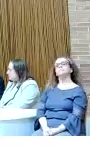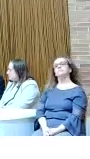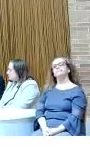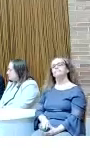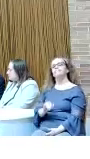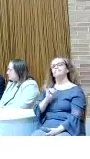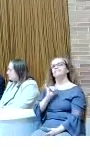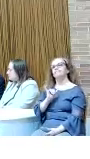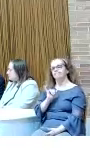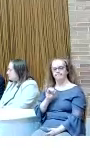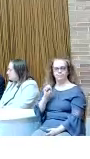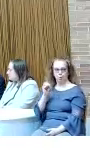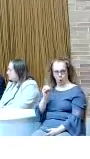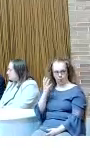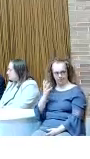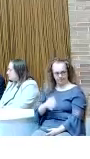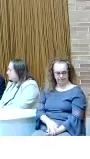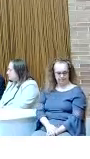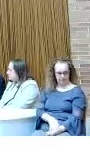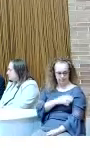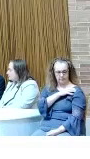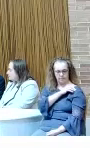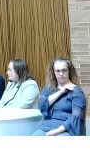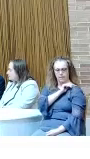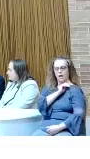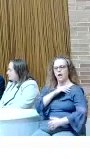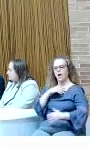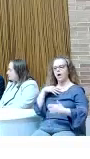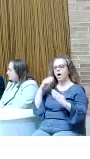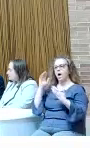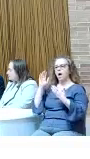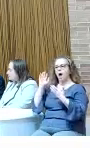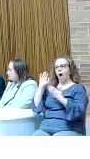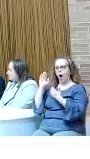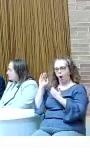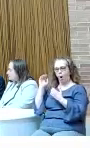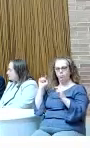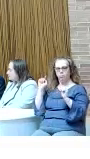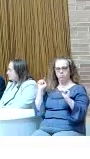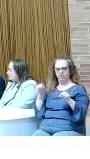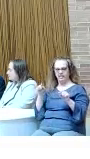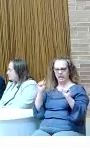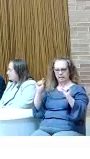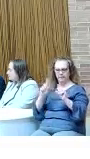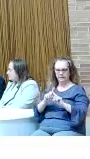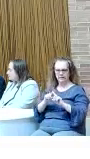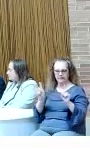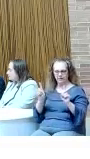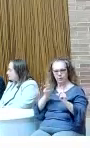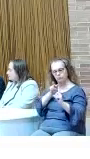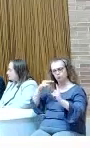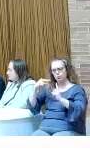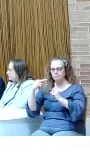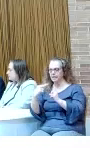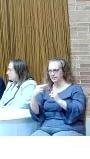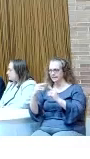Robin so I hope this is a little bit of a different take of your normal fair housing class